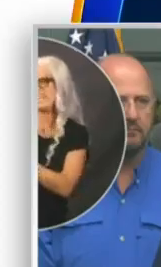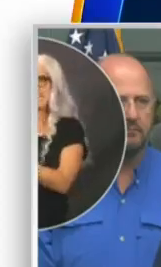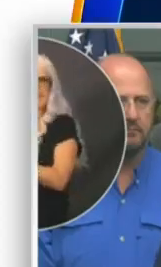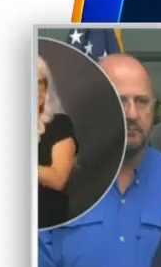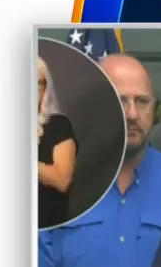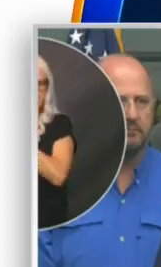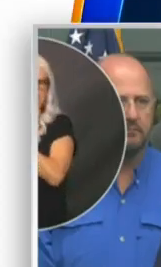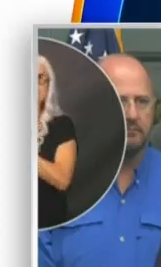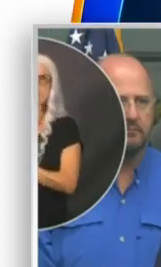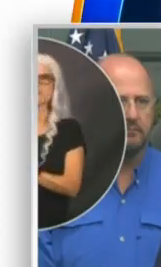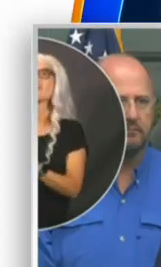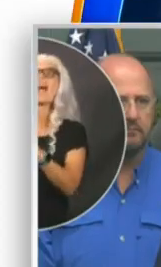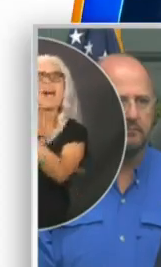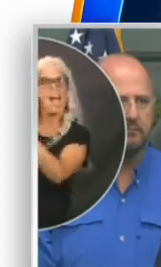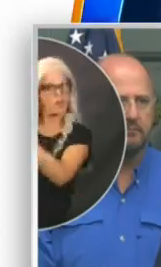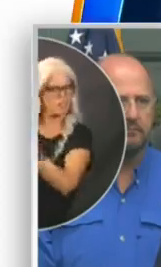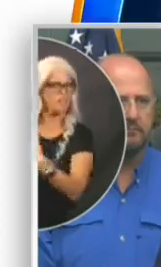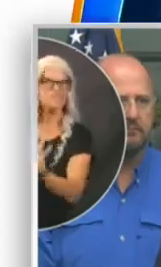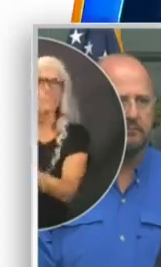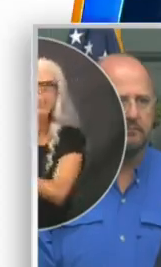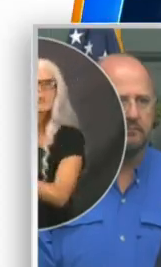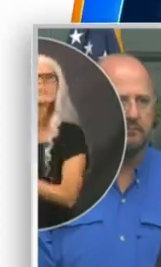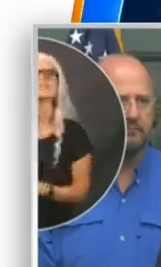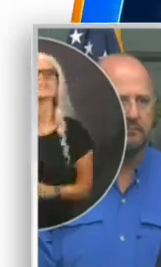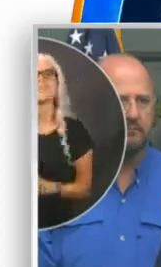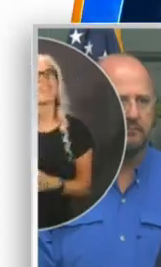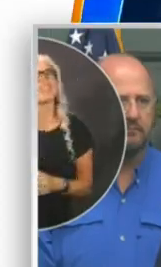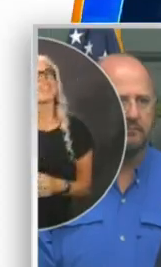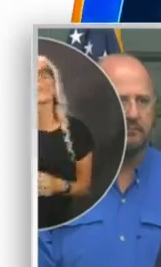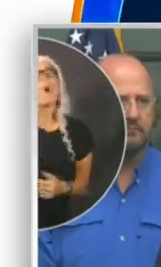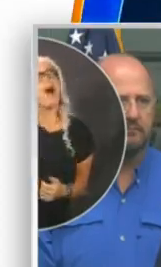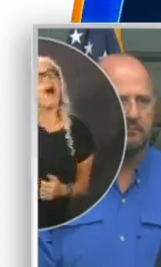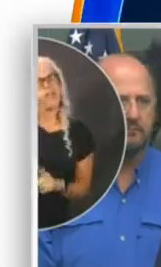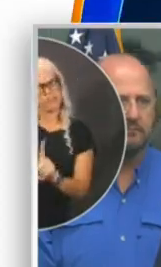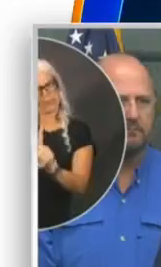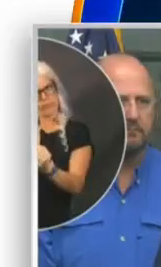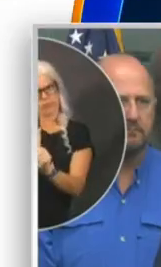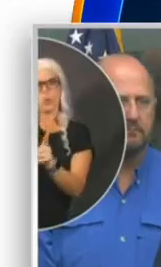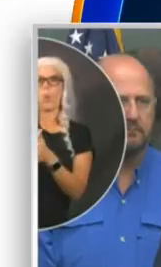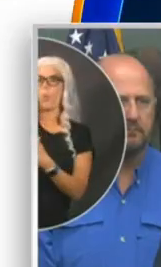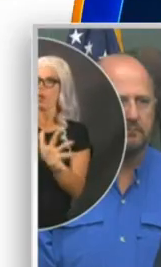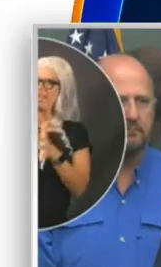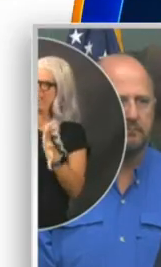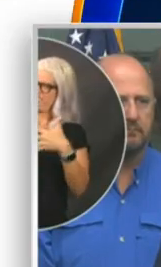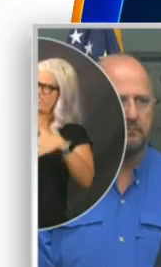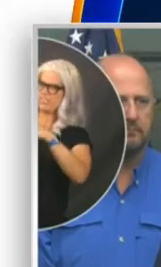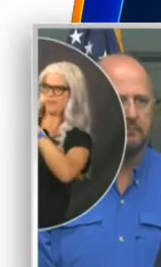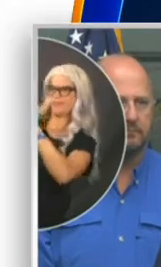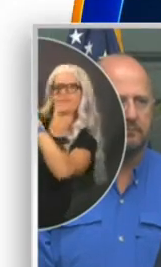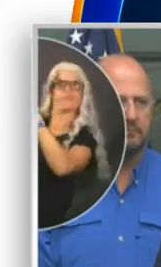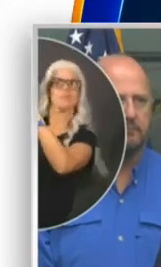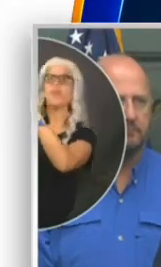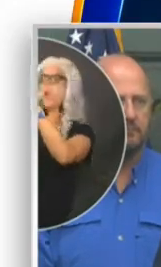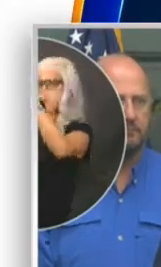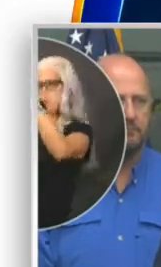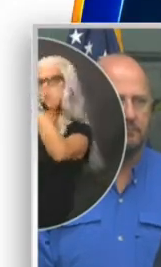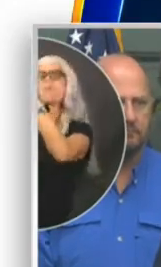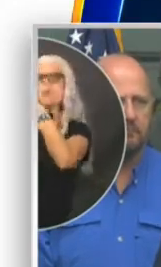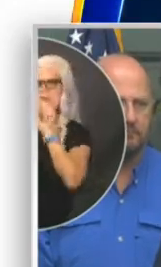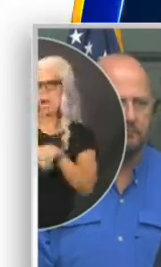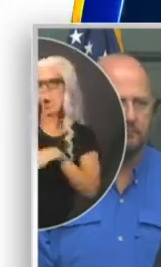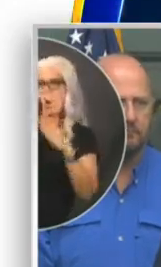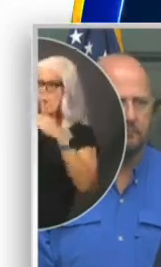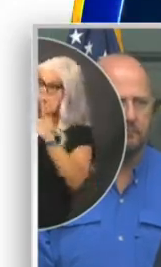basically a function of when the winds reach a certain threshold. Obviously, you're going to see more bridge use suspended given